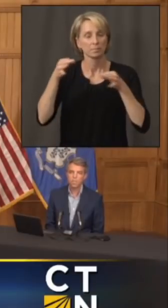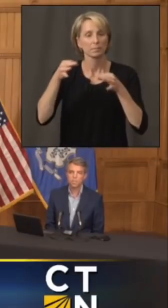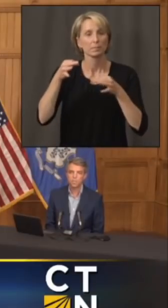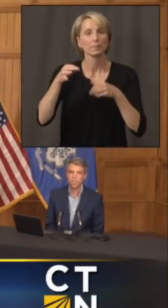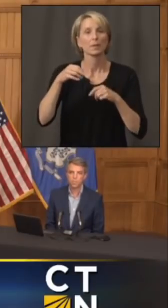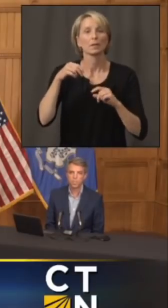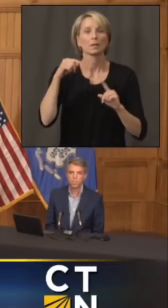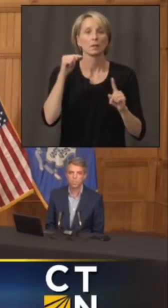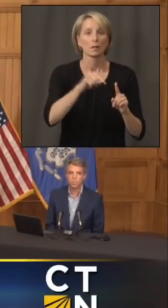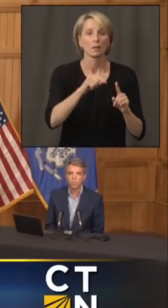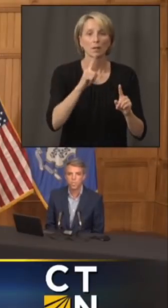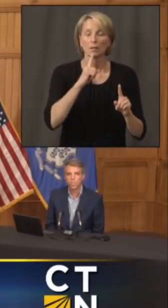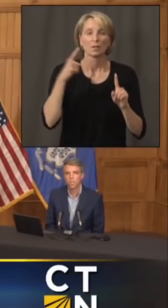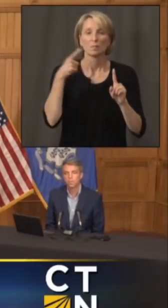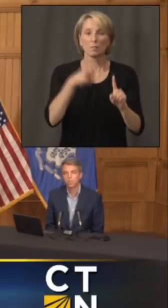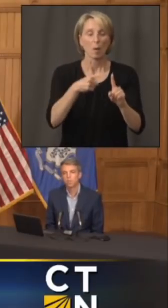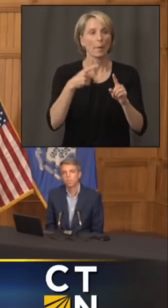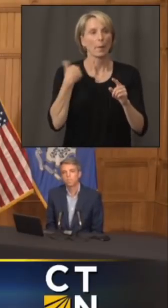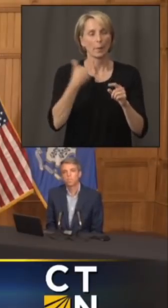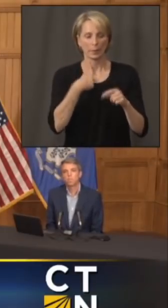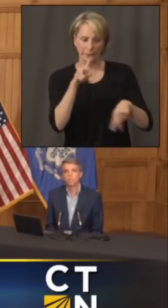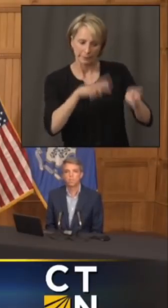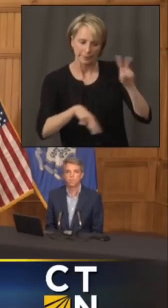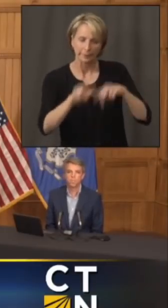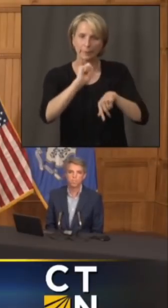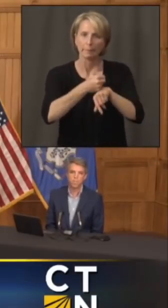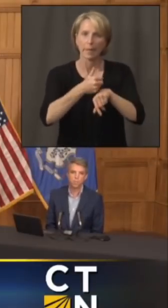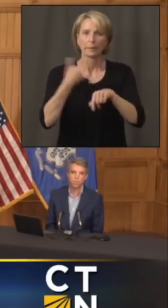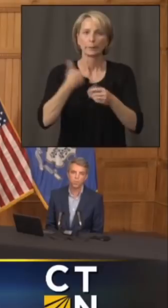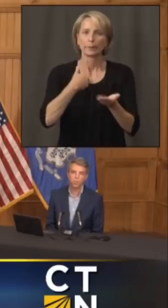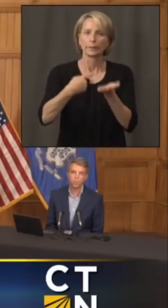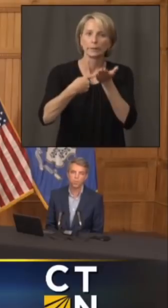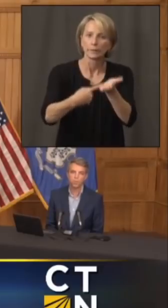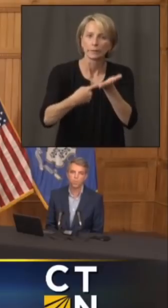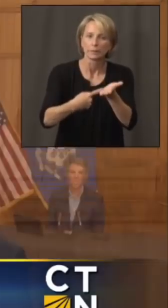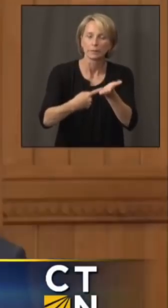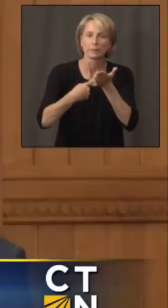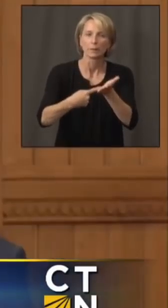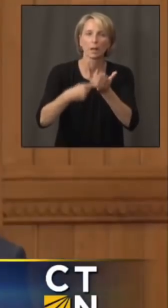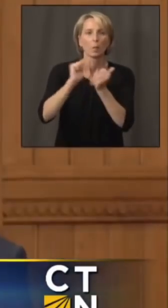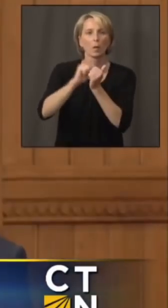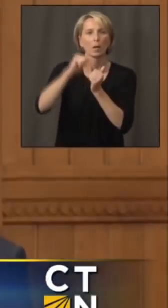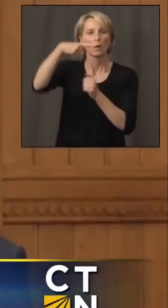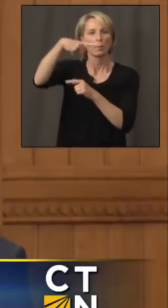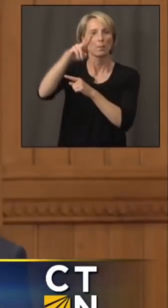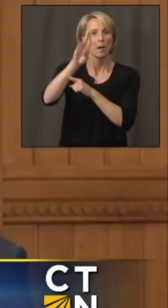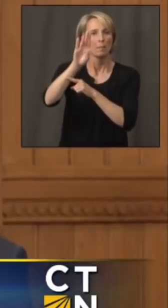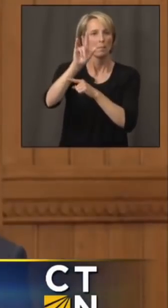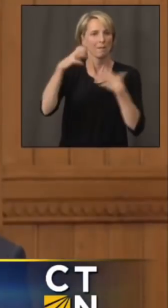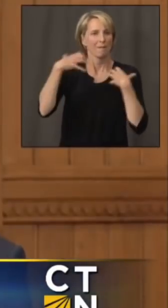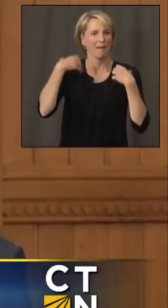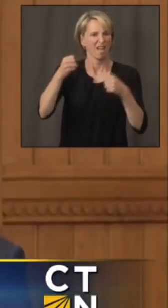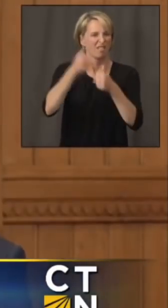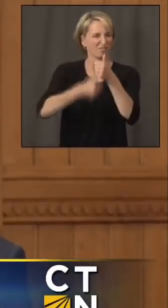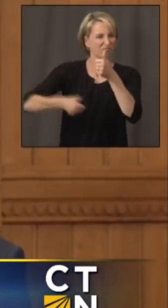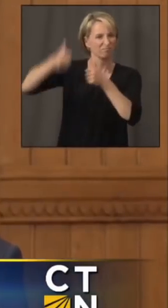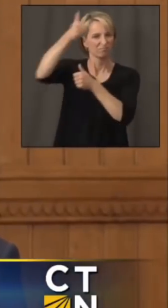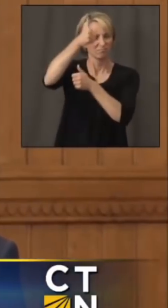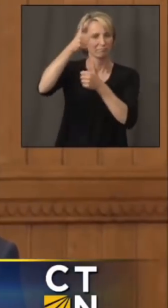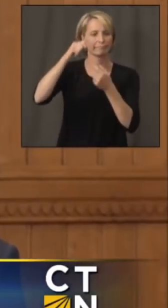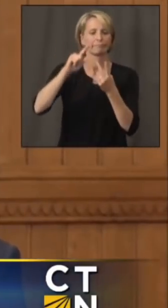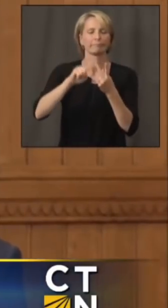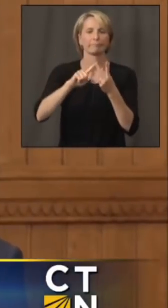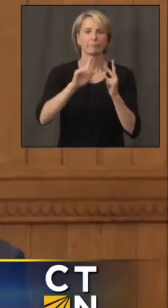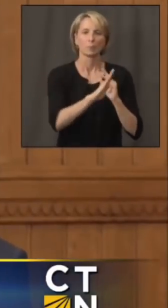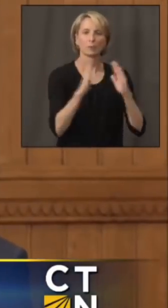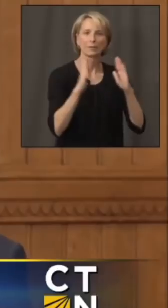the end of the day, it's a judgment call, Emily, and it was based on discussions both with our public health department here at the state as well as with the mayor